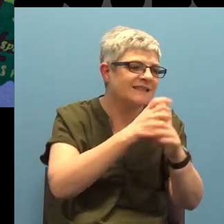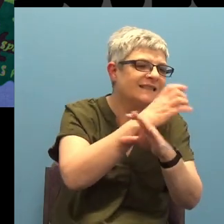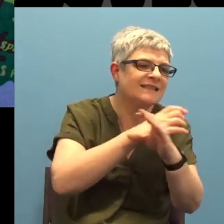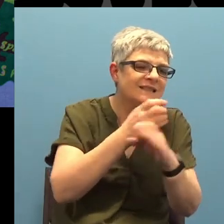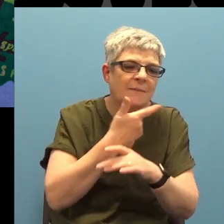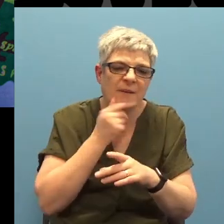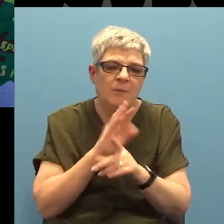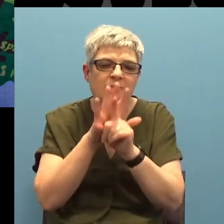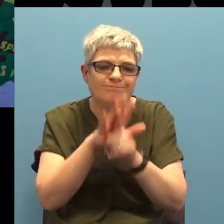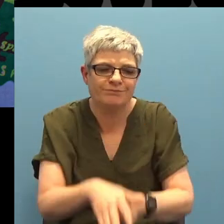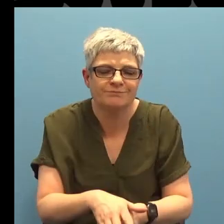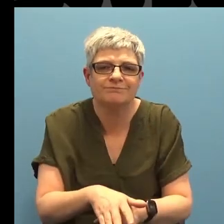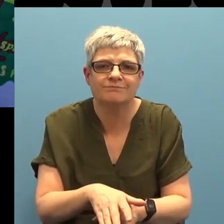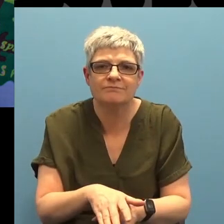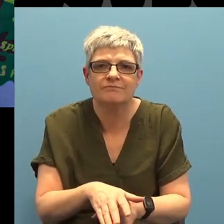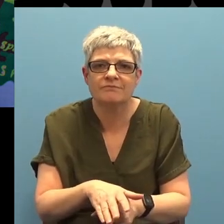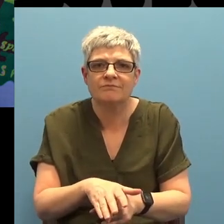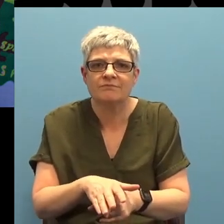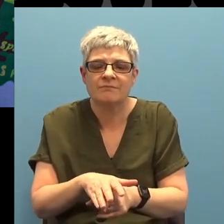put down, those who have